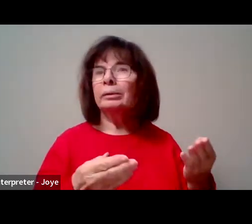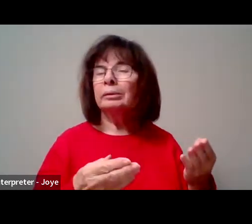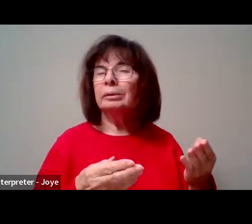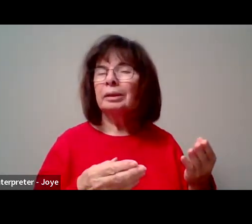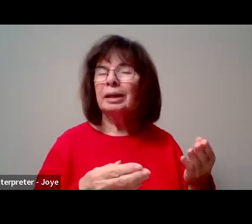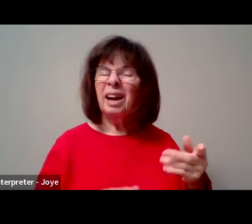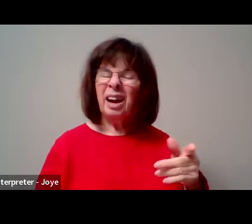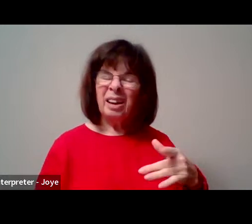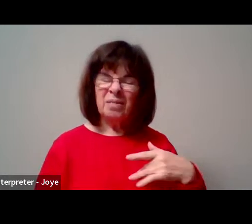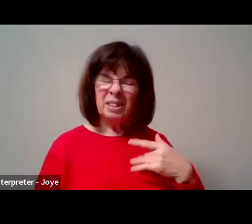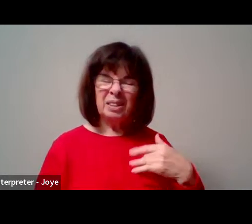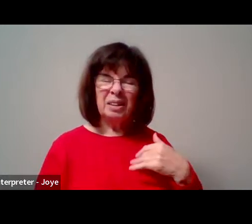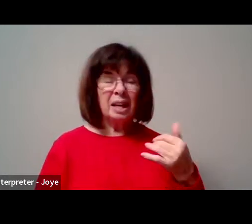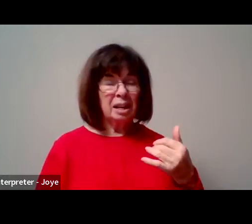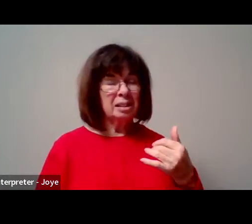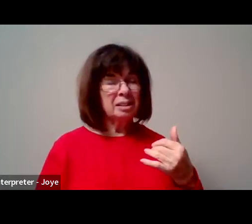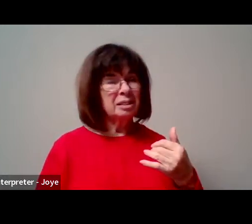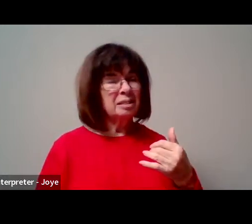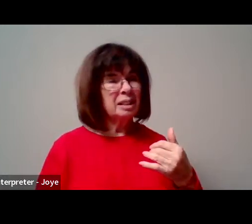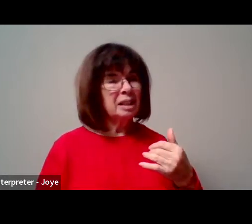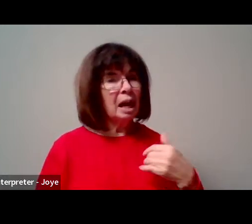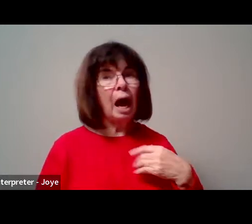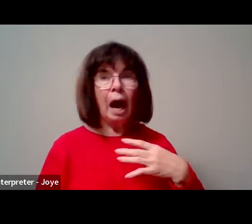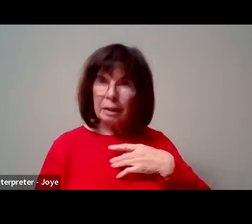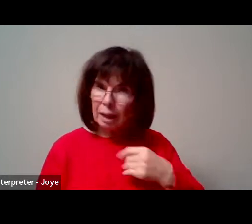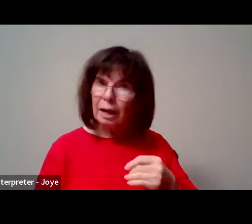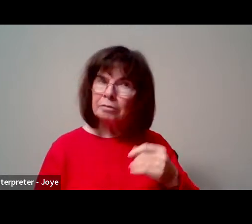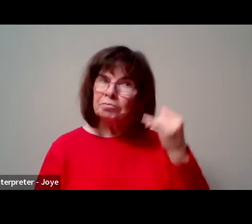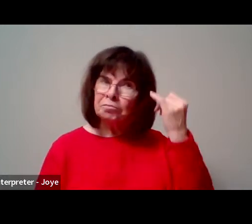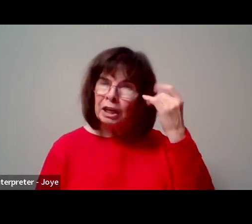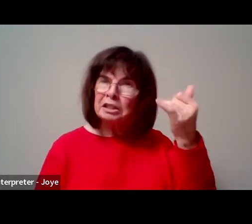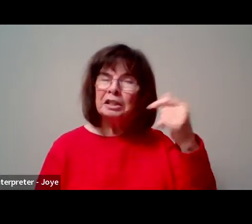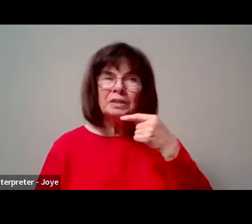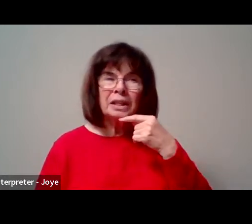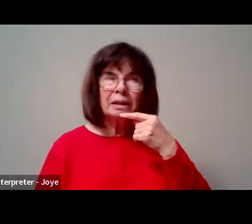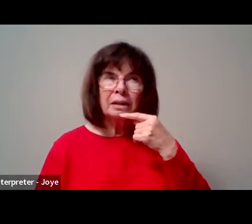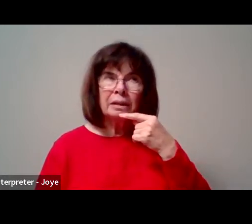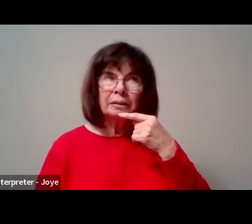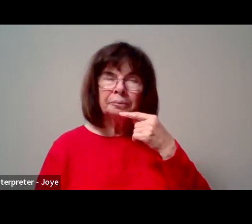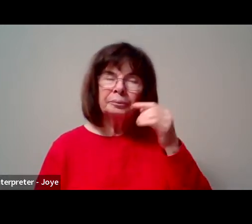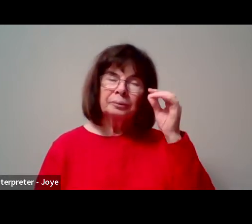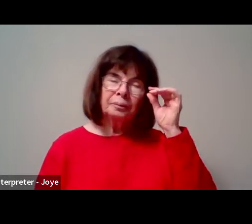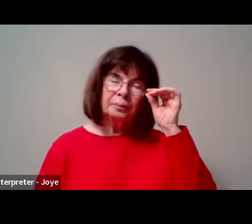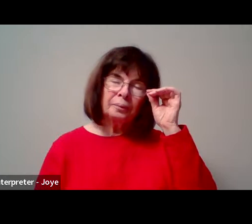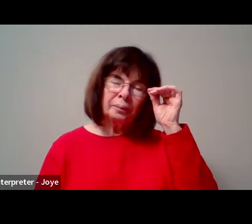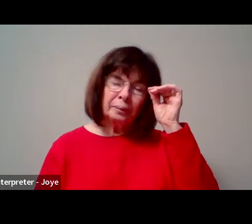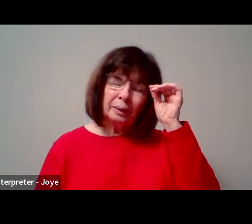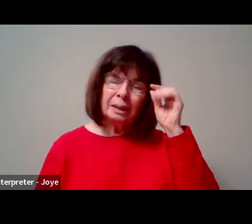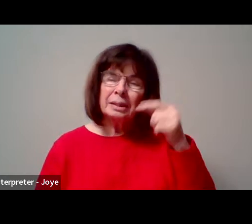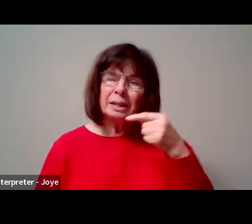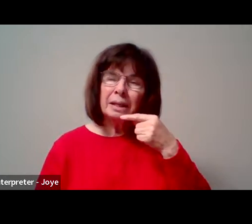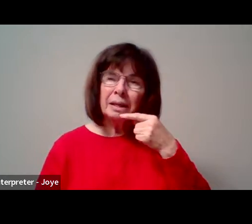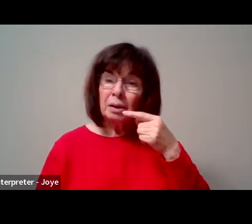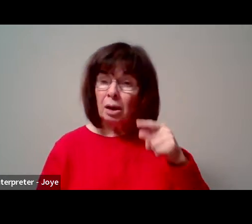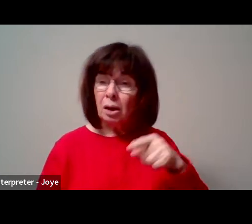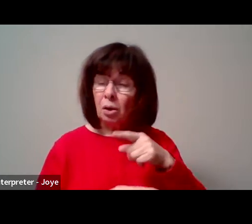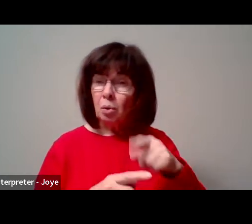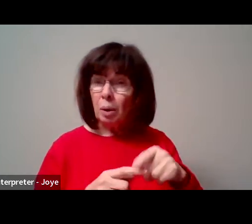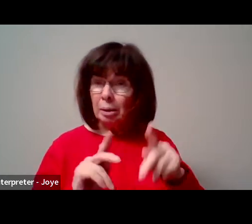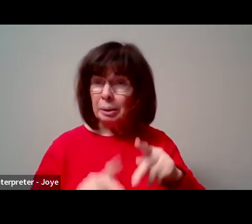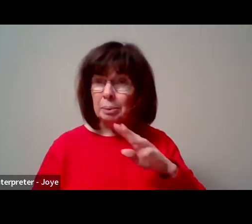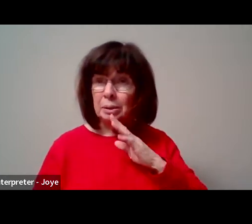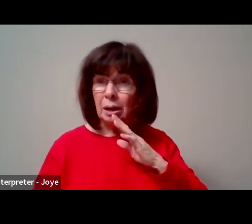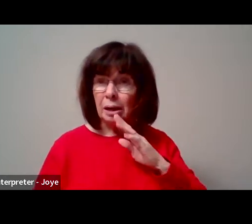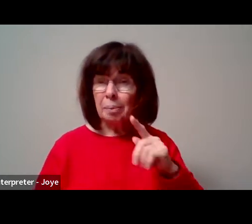of like the idea of saying, and this is another thing that actually has been resonating as well, is that, when people talk about